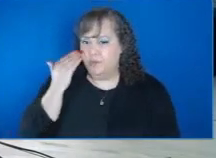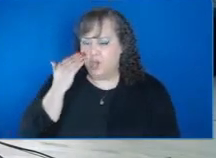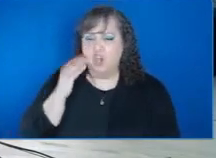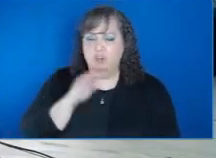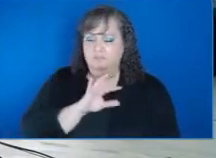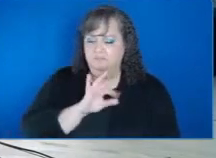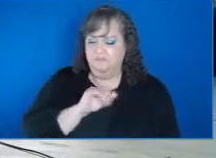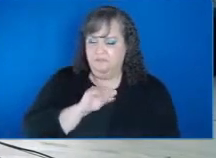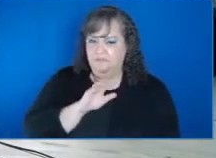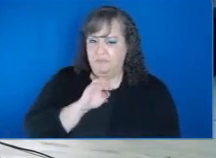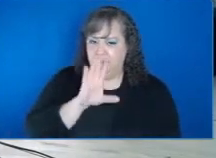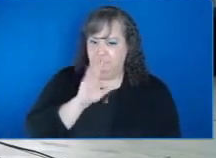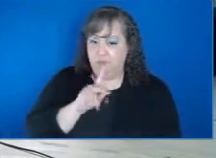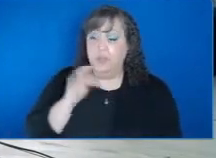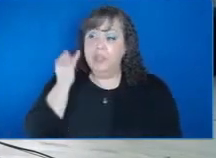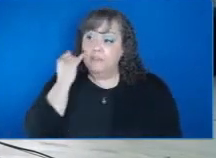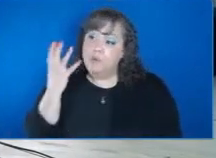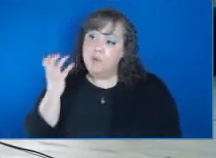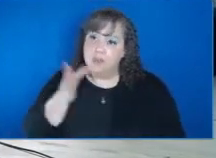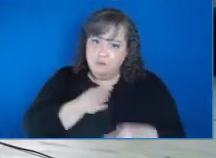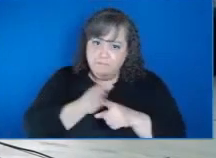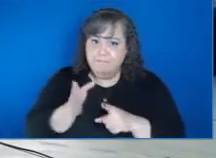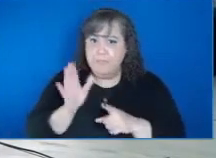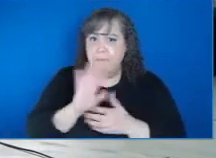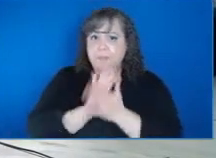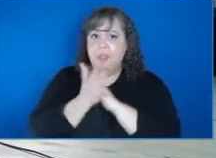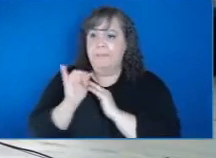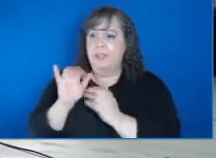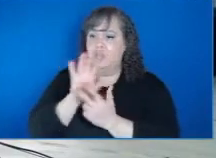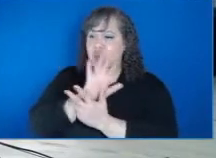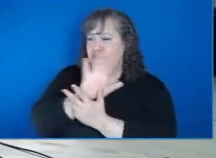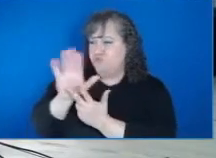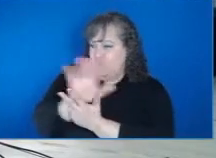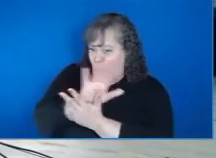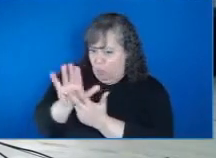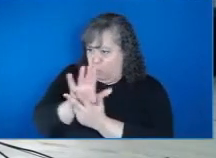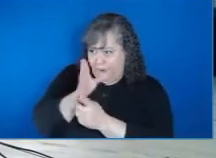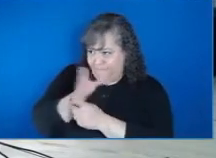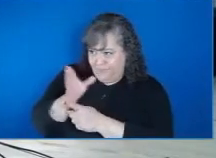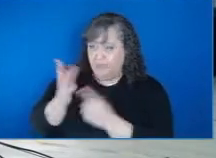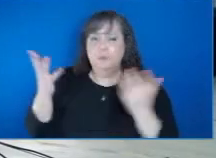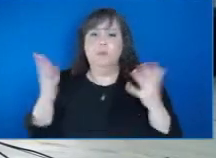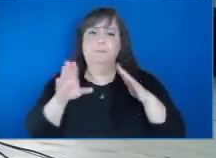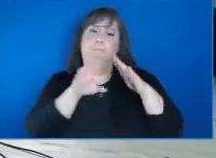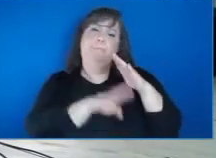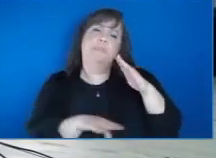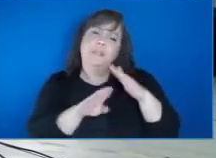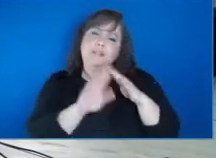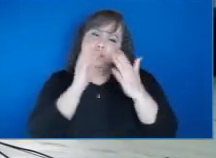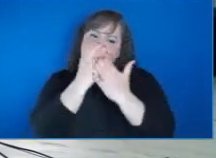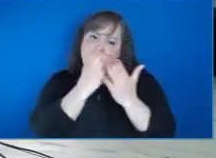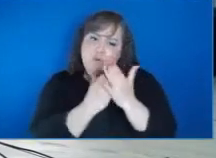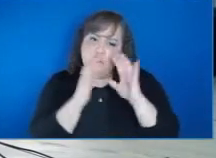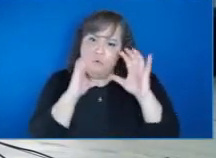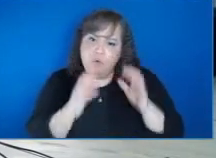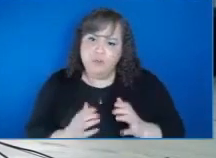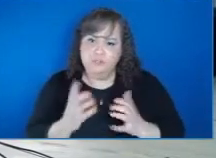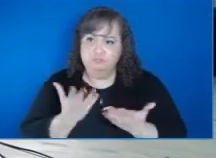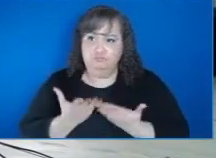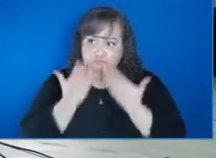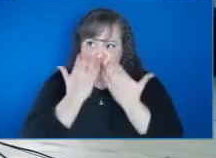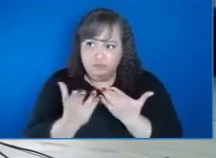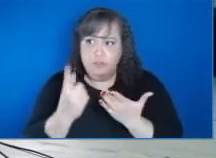of yours, science or engineering, what basic courses do you suggest, to set you up for a